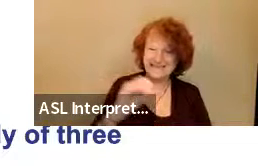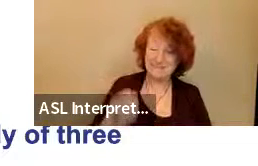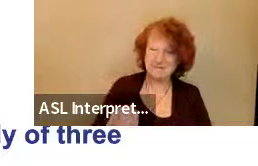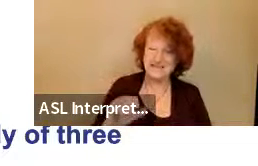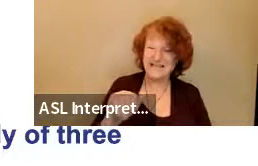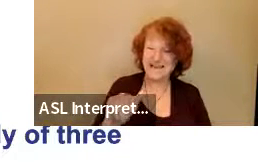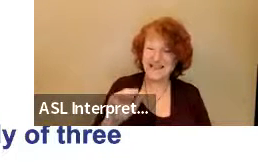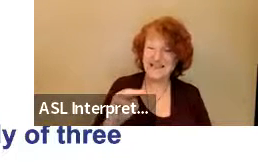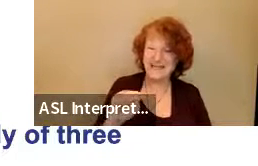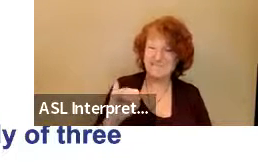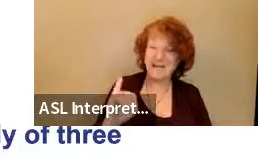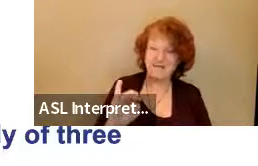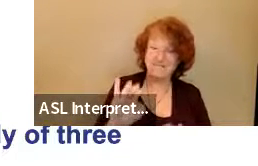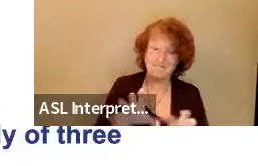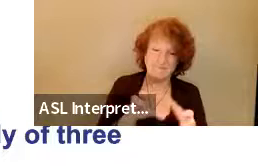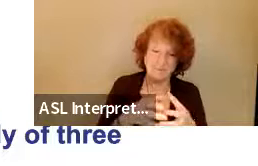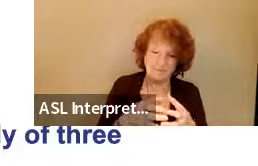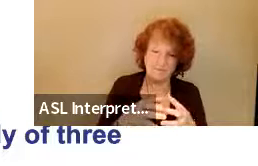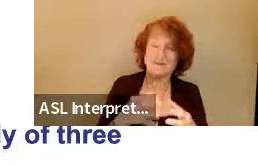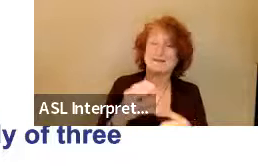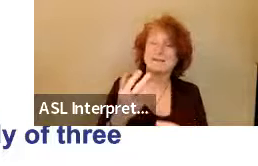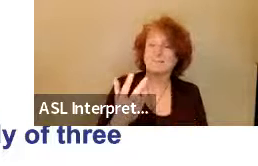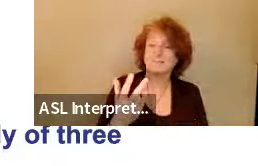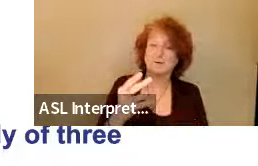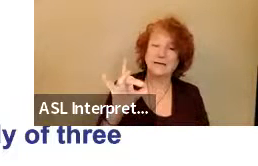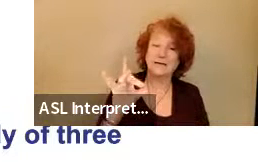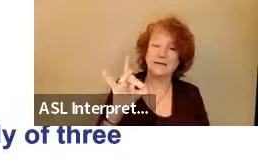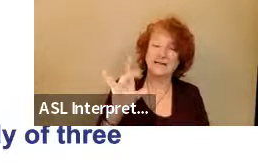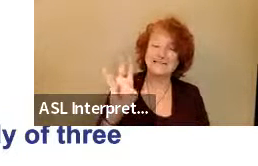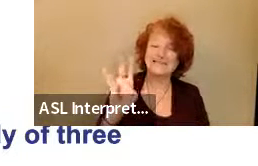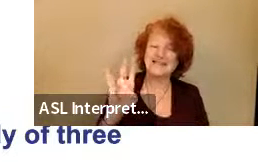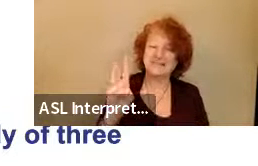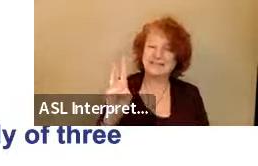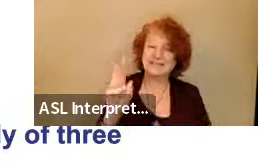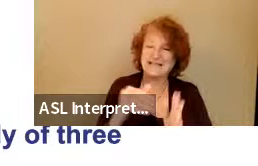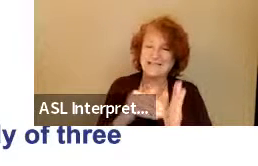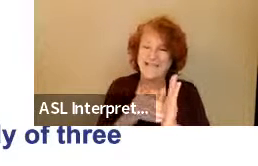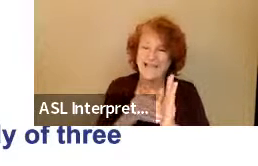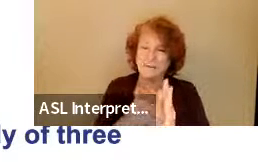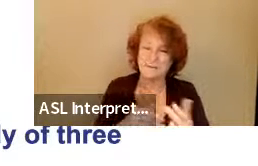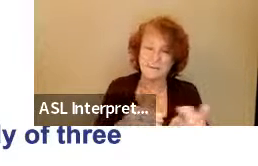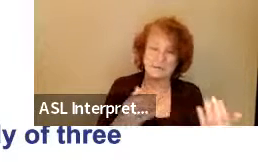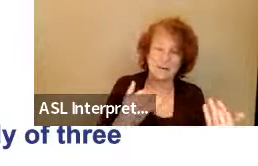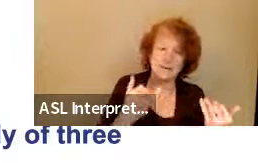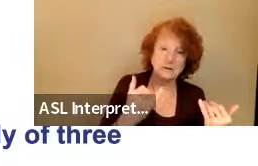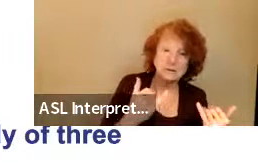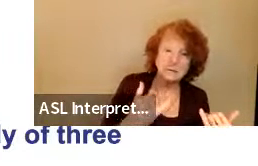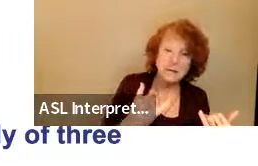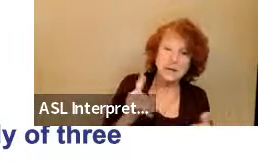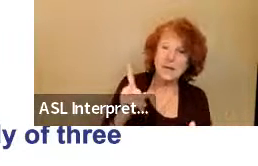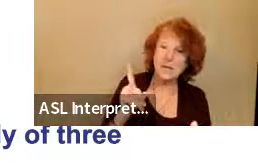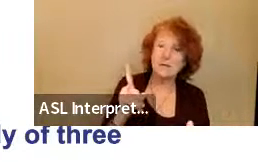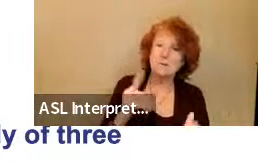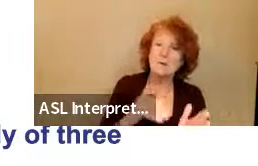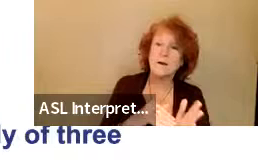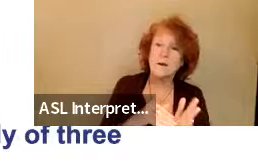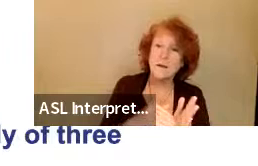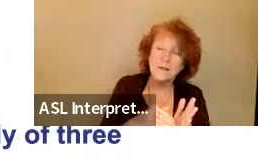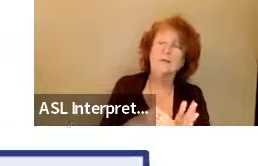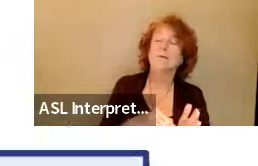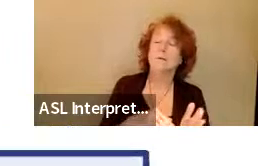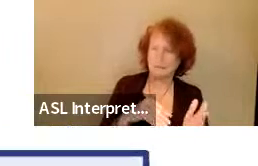around $76,000. But today, it's over $100,000, far higher than the incomes of many working class New